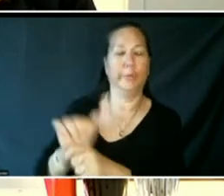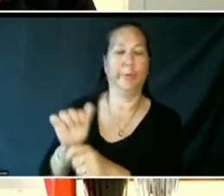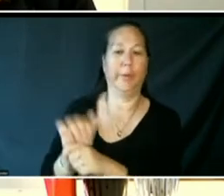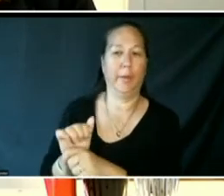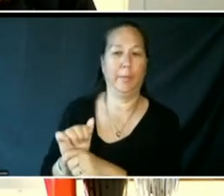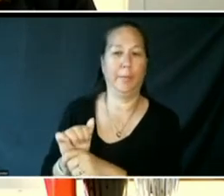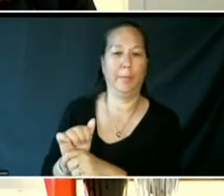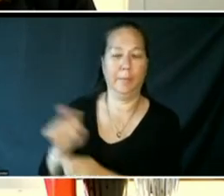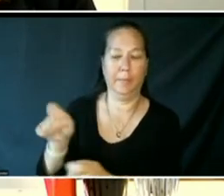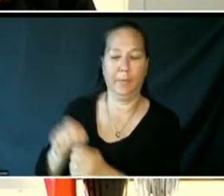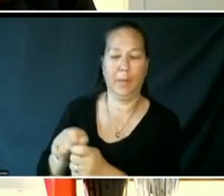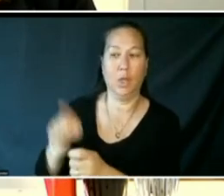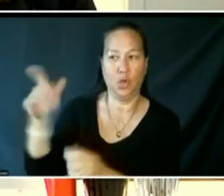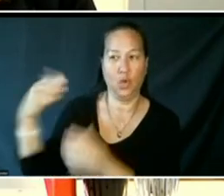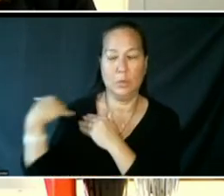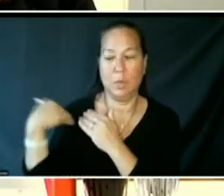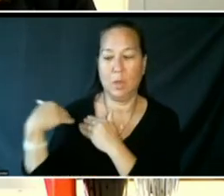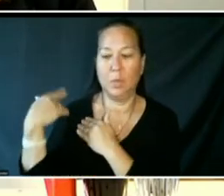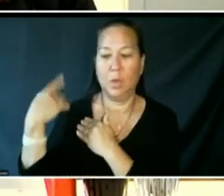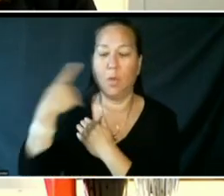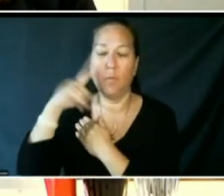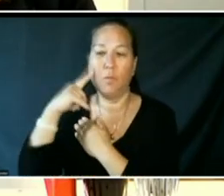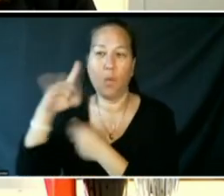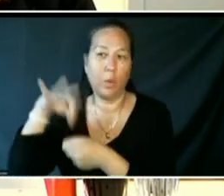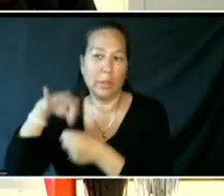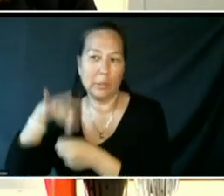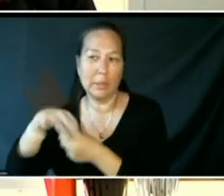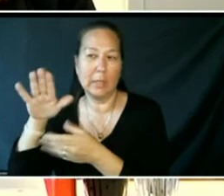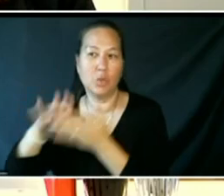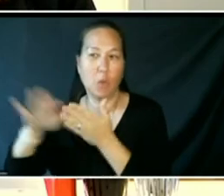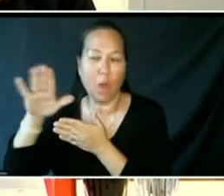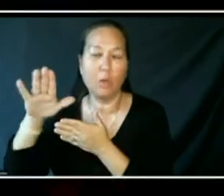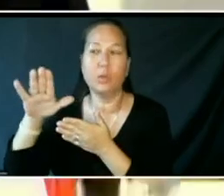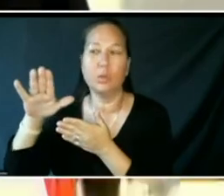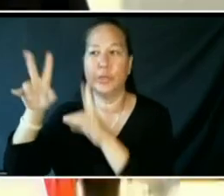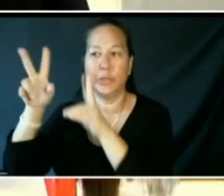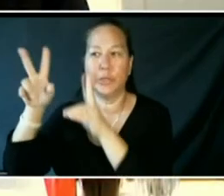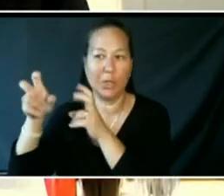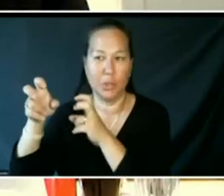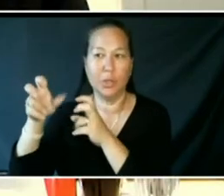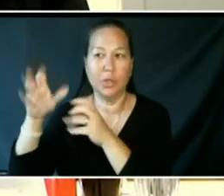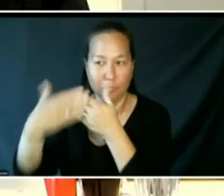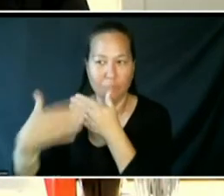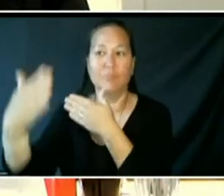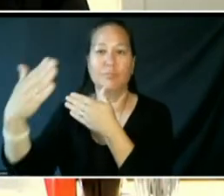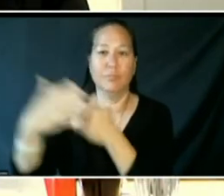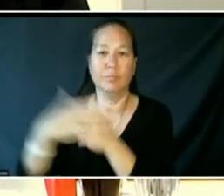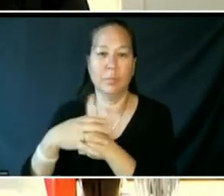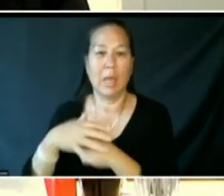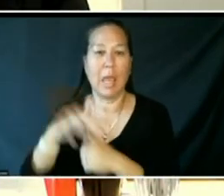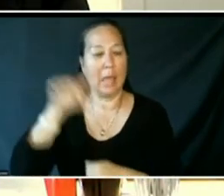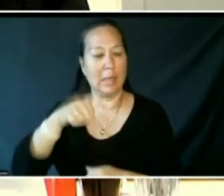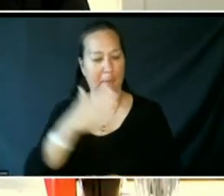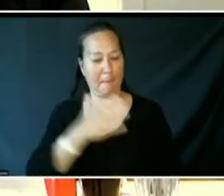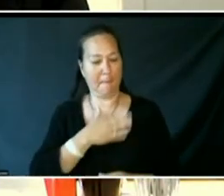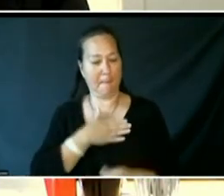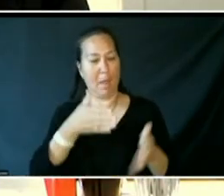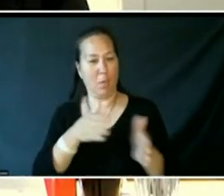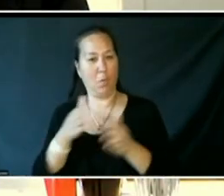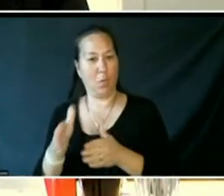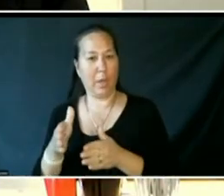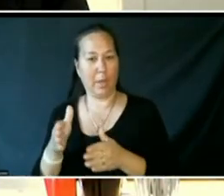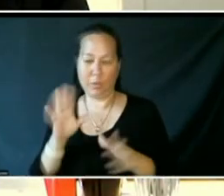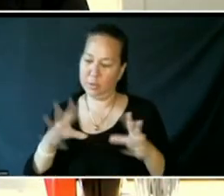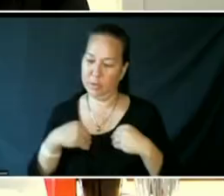You are responsible for the Electoral College issues moving forward. And this was my way of taking that responsibility